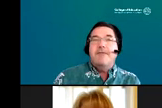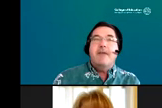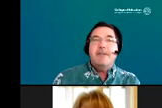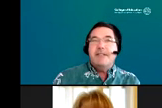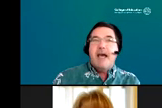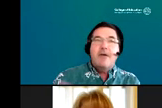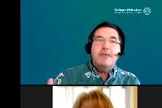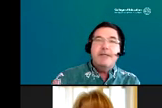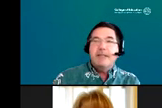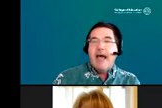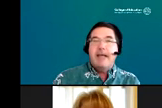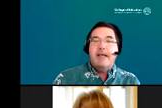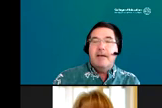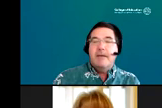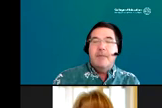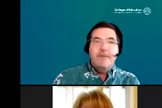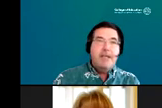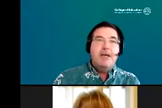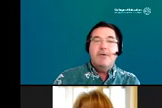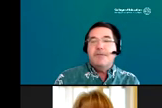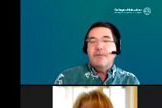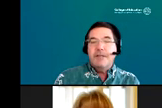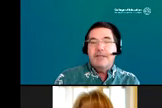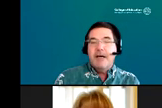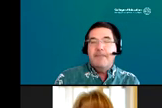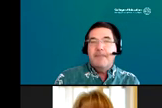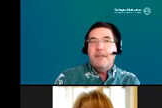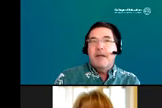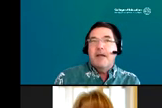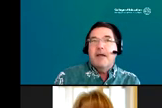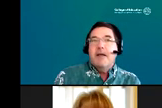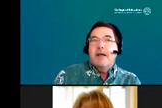they find the sound is lagging, the videos freeze up.